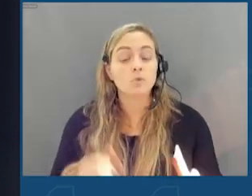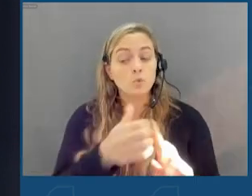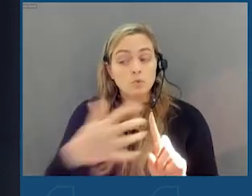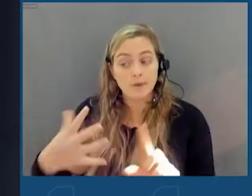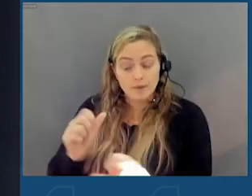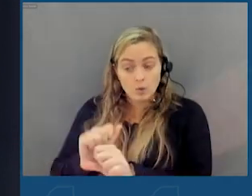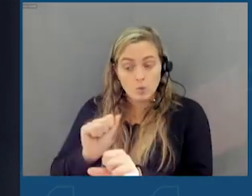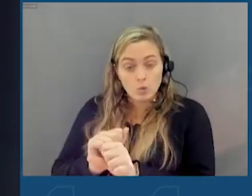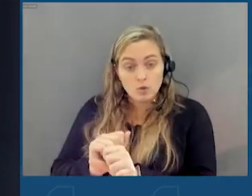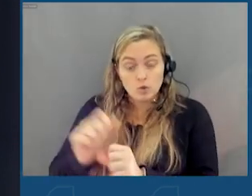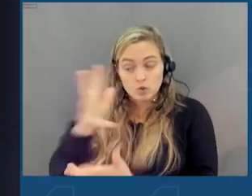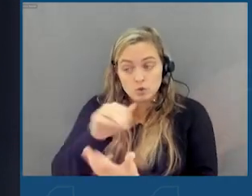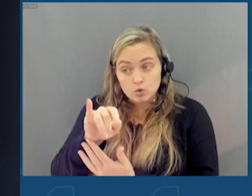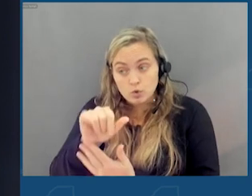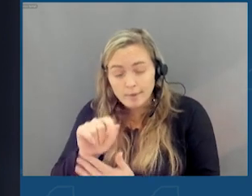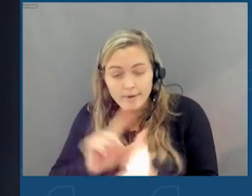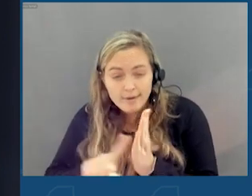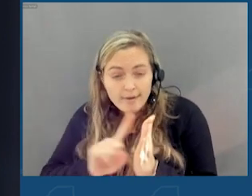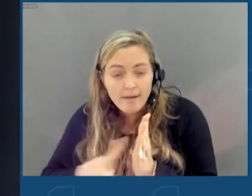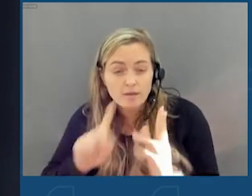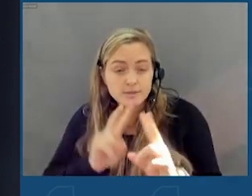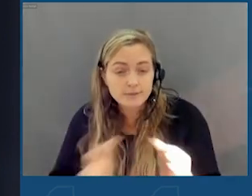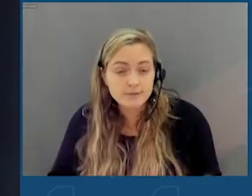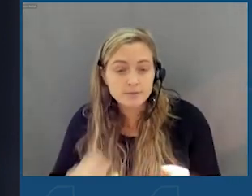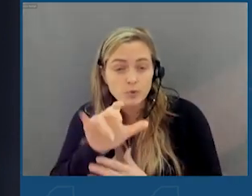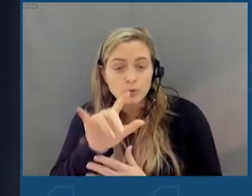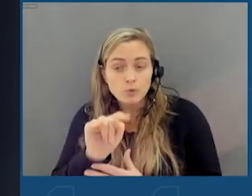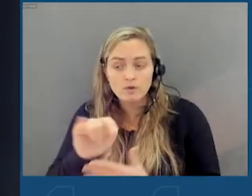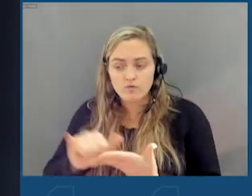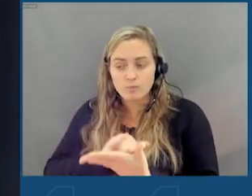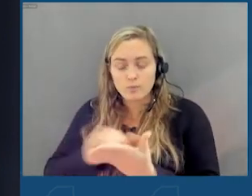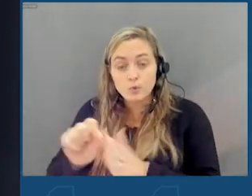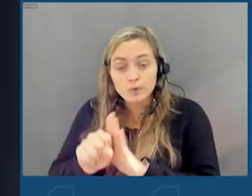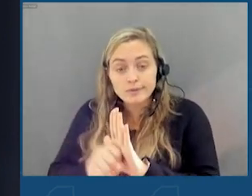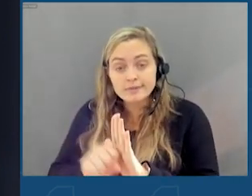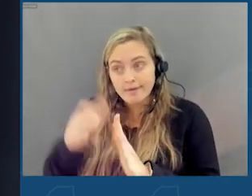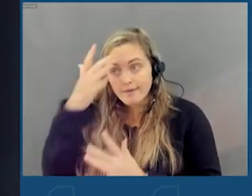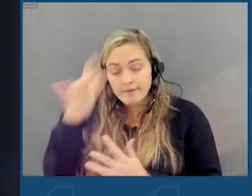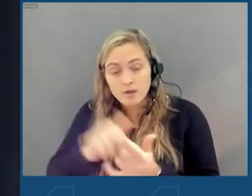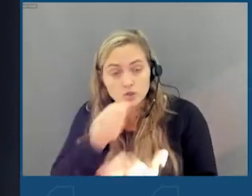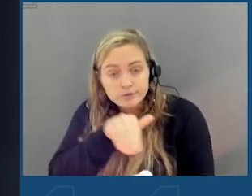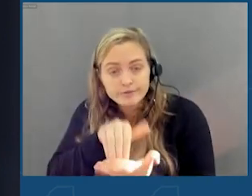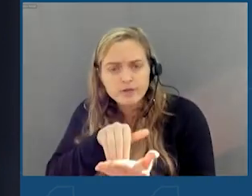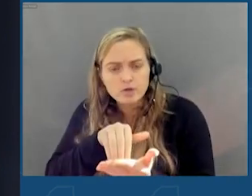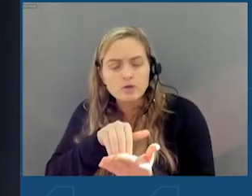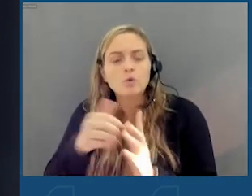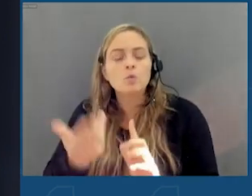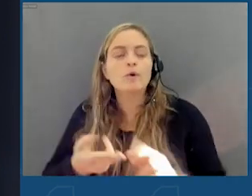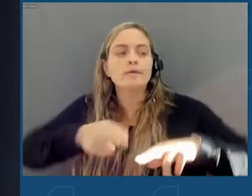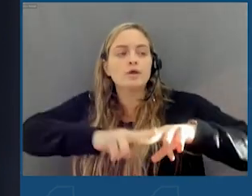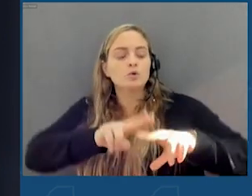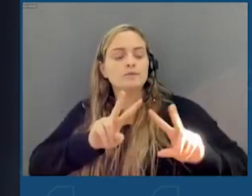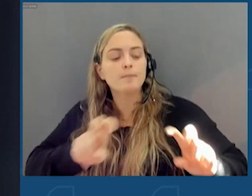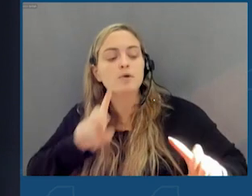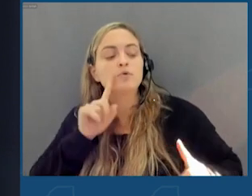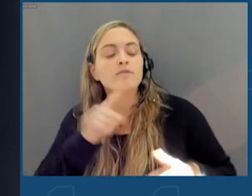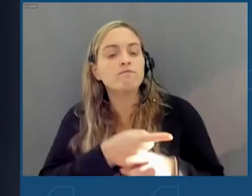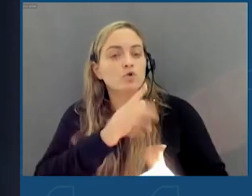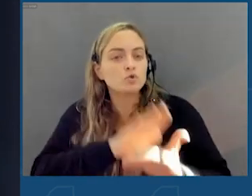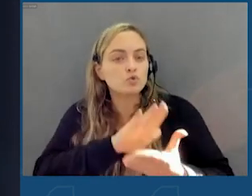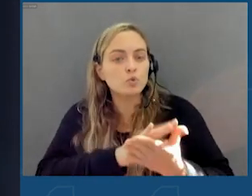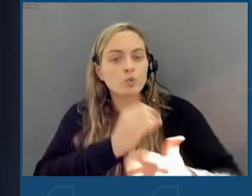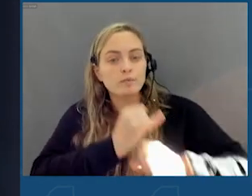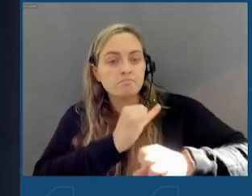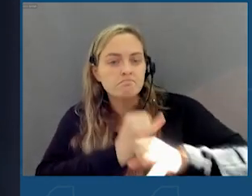Social Media Analysis Unit at the New York State Intelligence Center to increase monitoring for school and campus violence